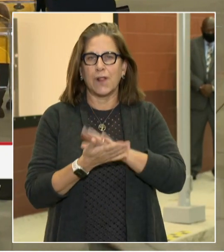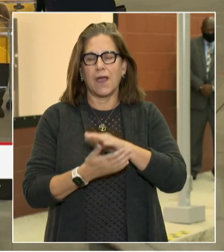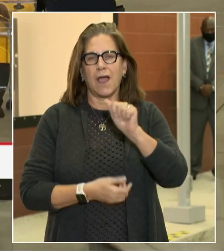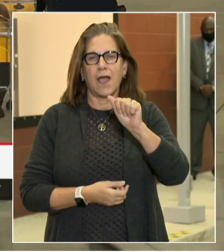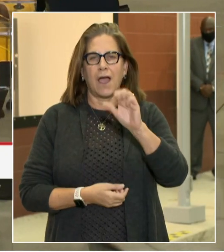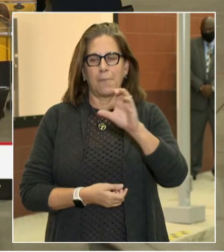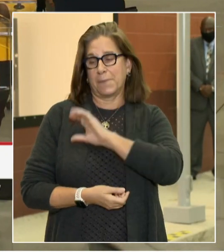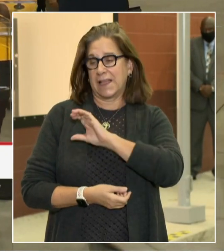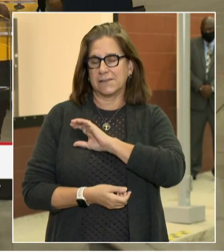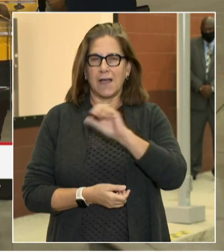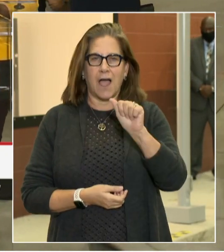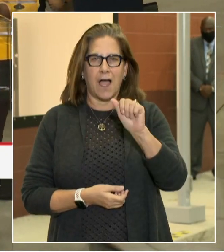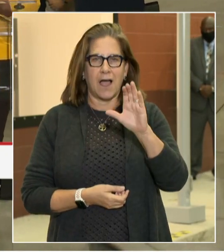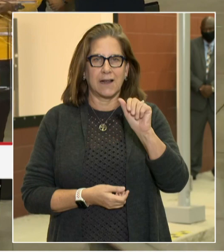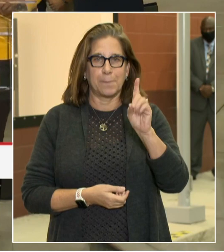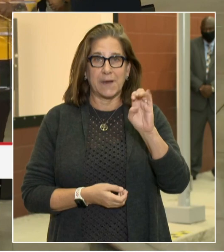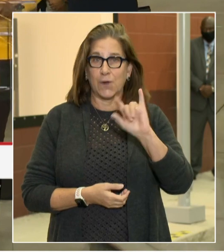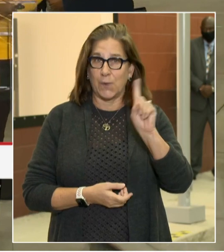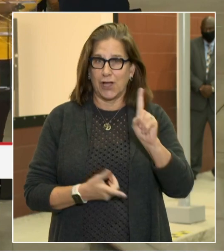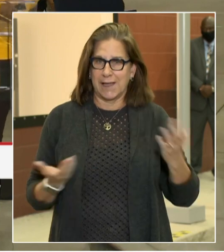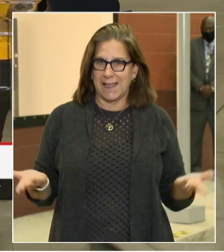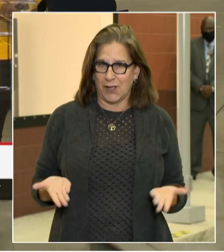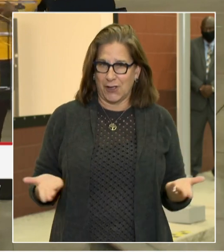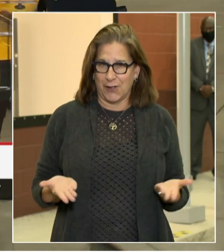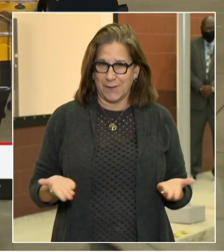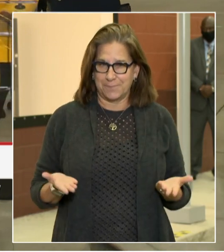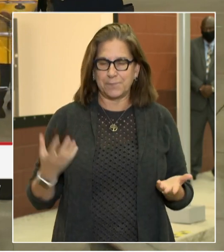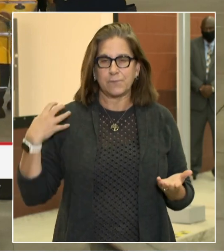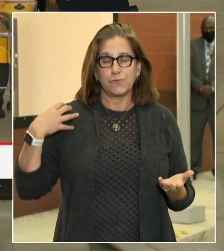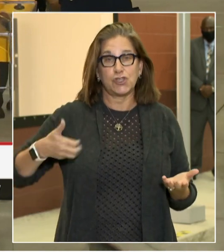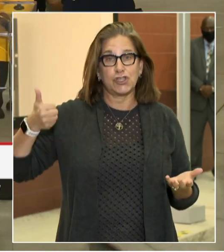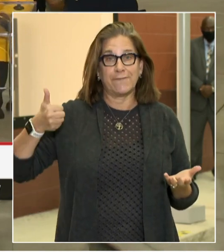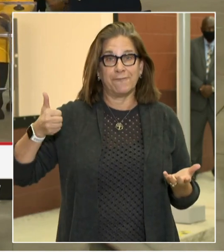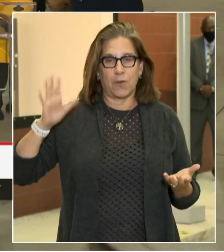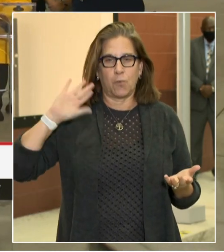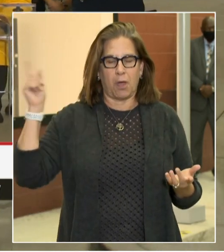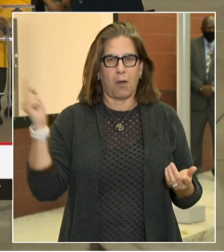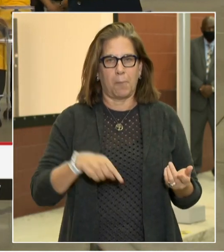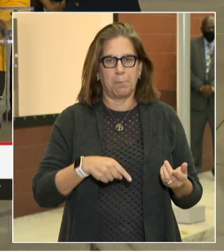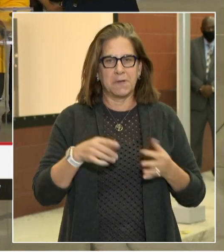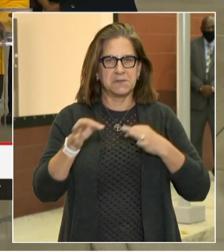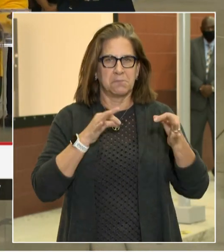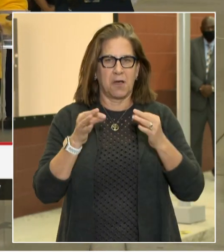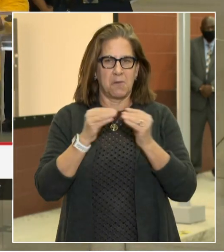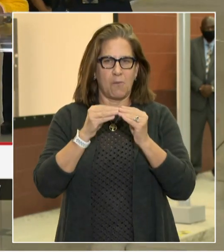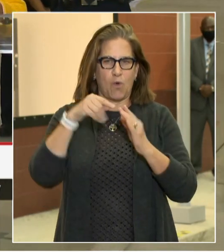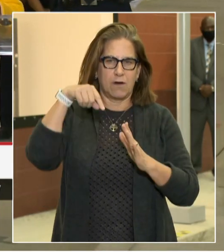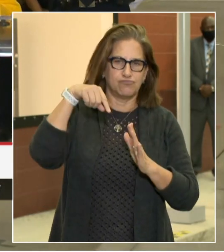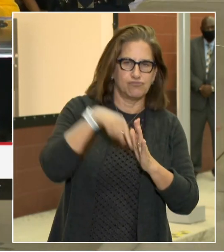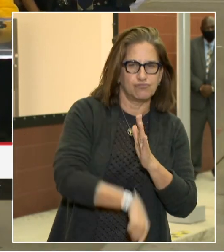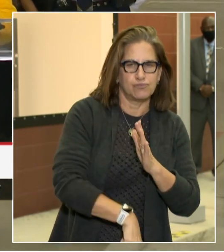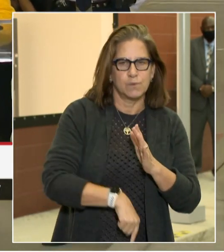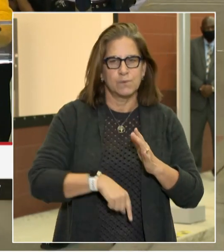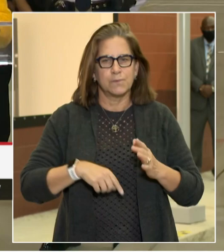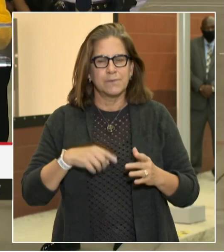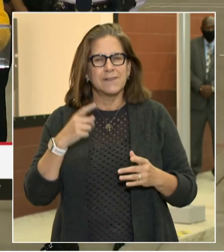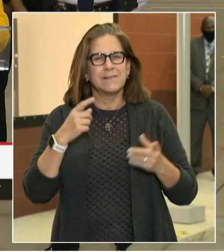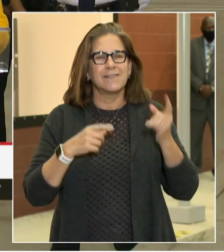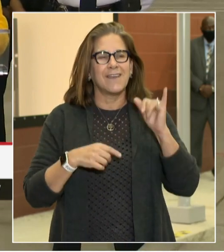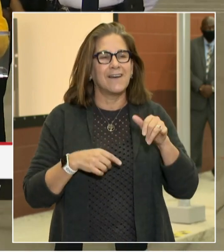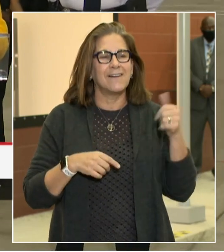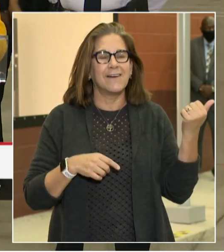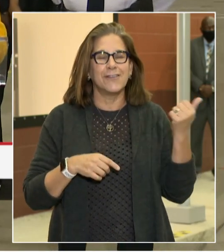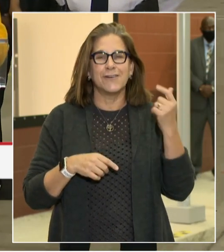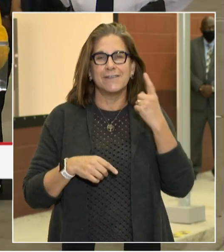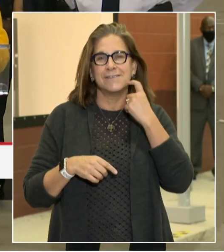some detail about what Officer Gibson just mentioned. This weekend, of course, our entire city